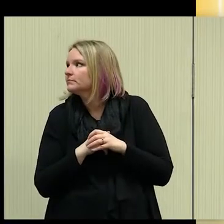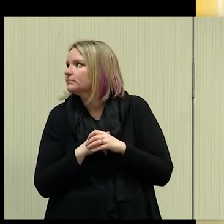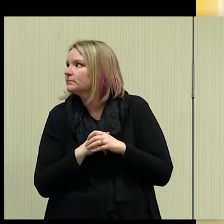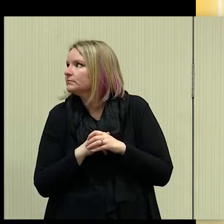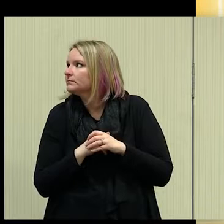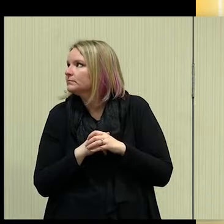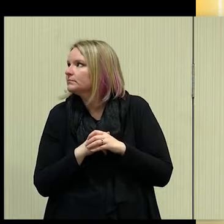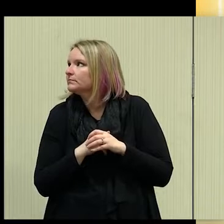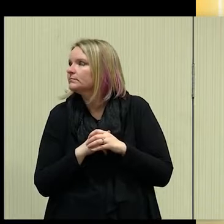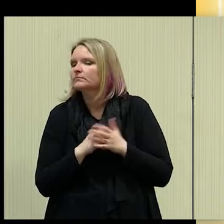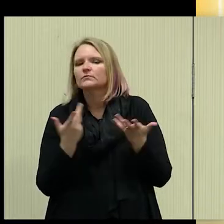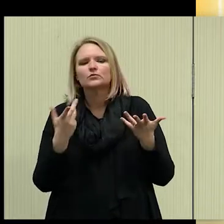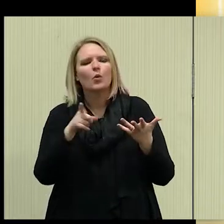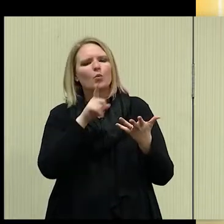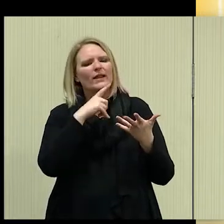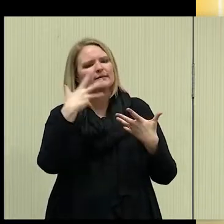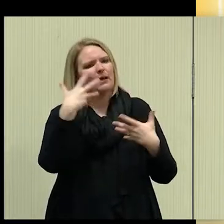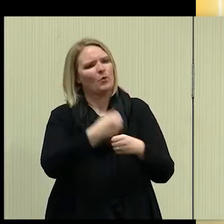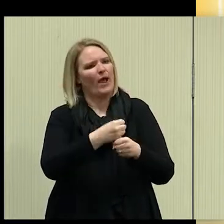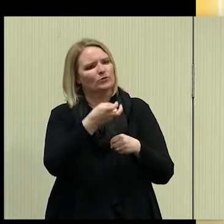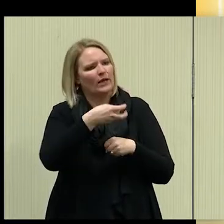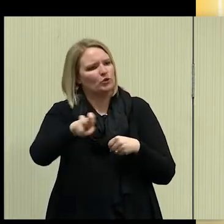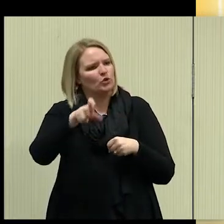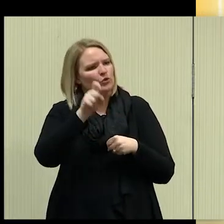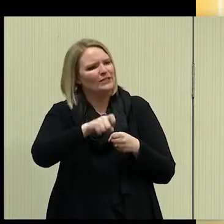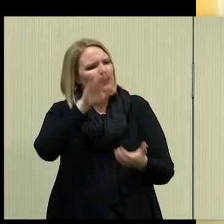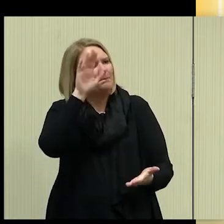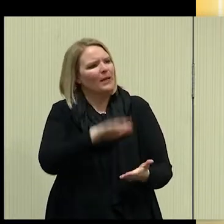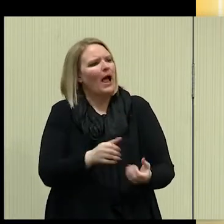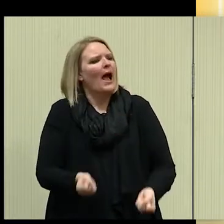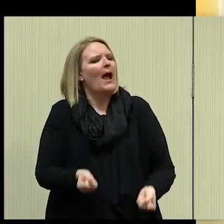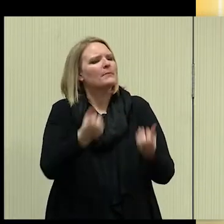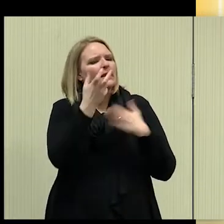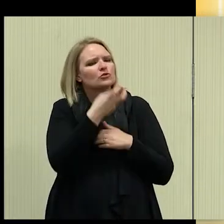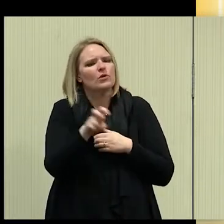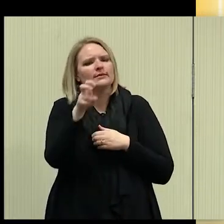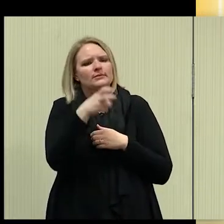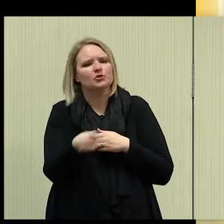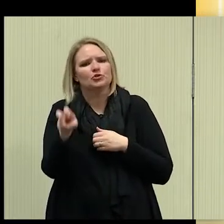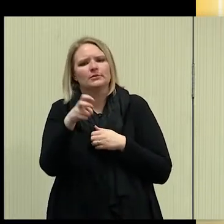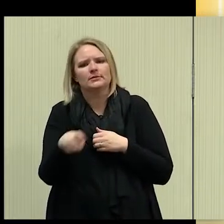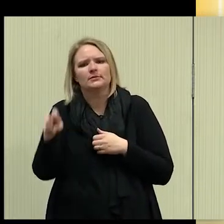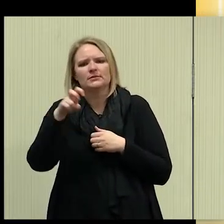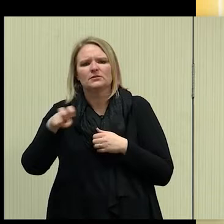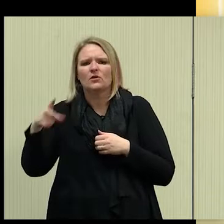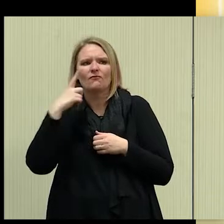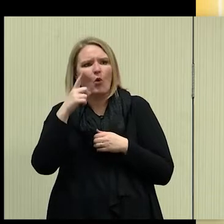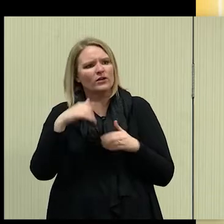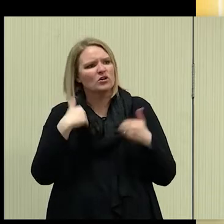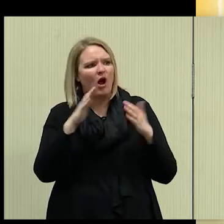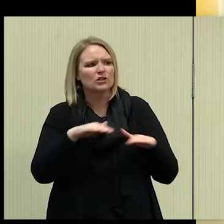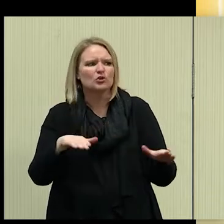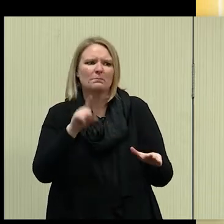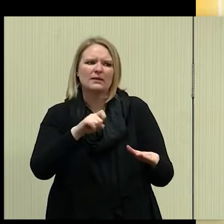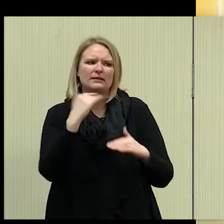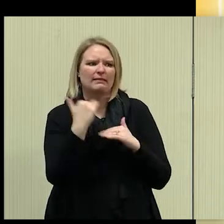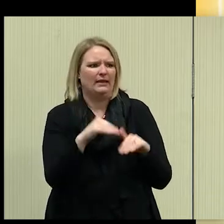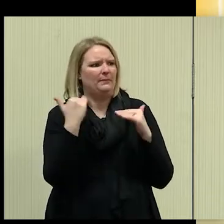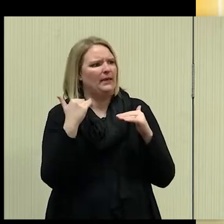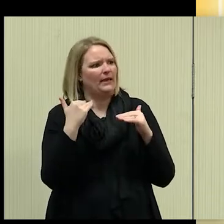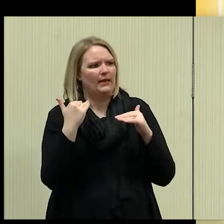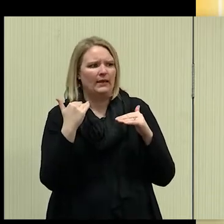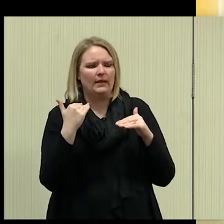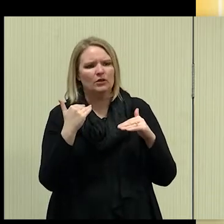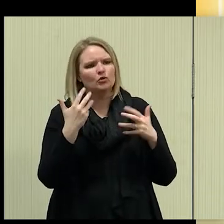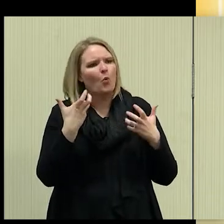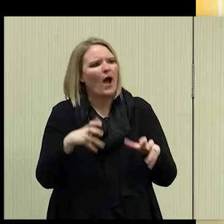know, summary about transitions is minimizing the number of transitions, especially for the younger children, but transitions children have to go